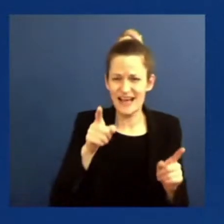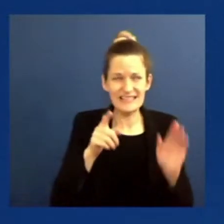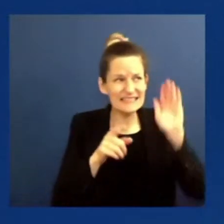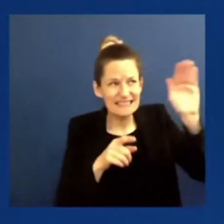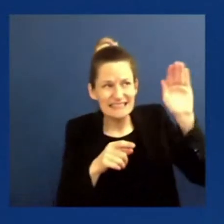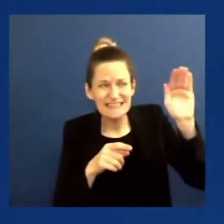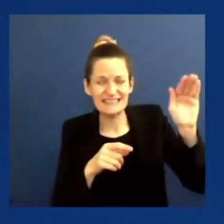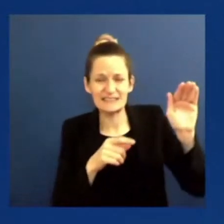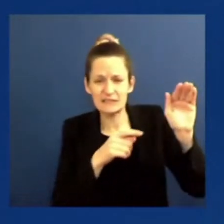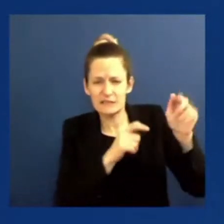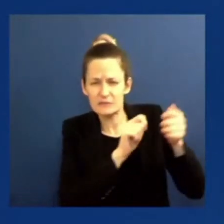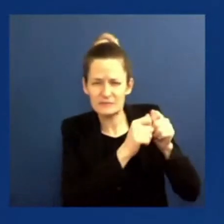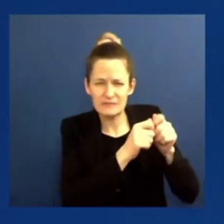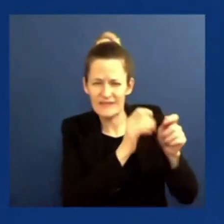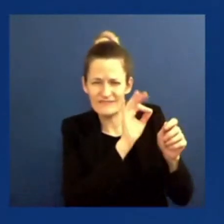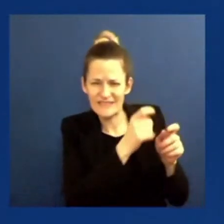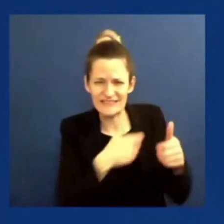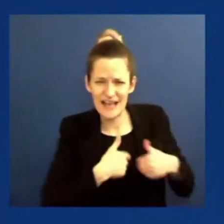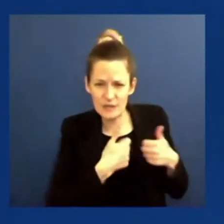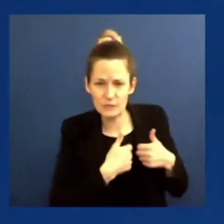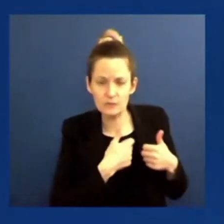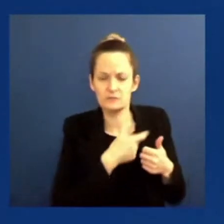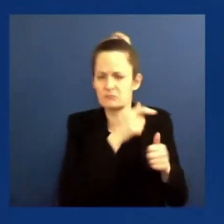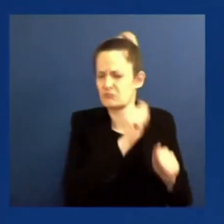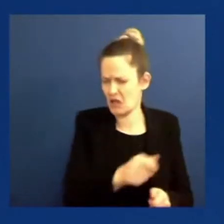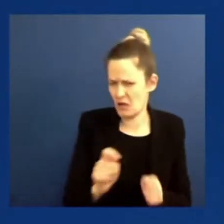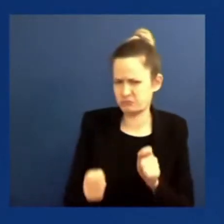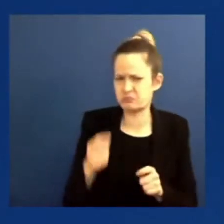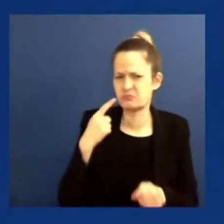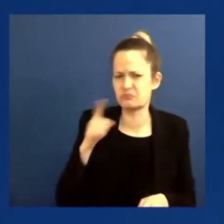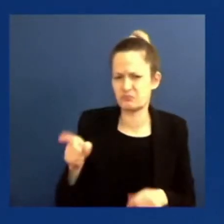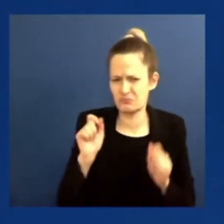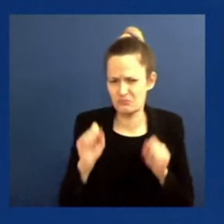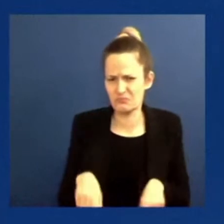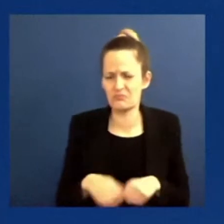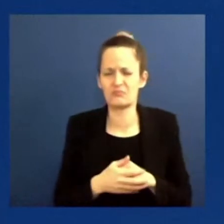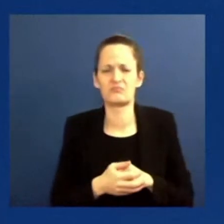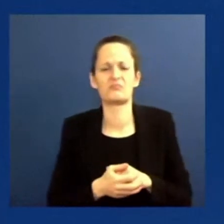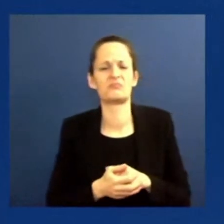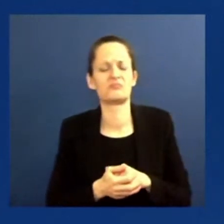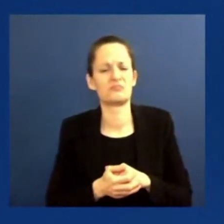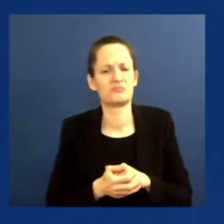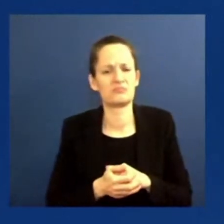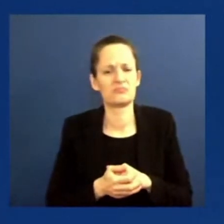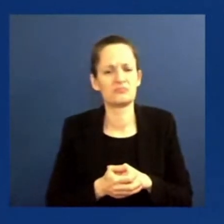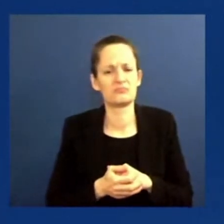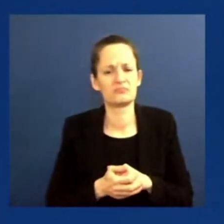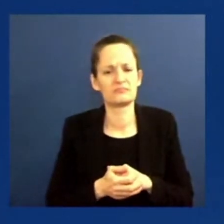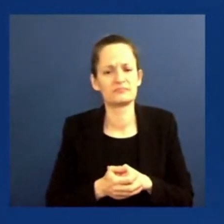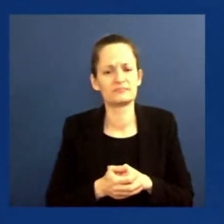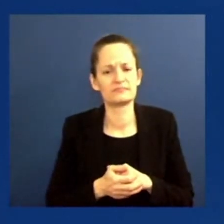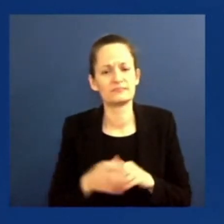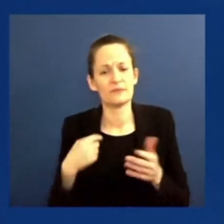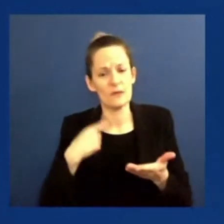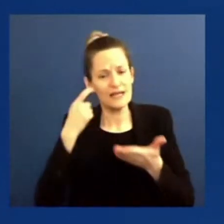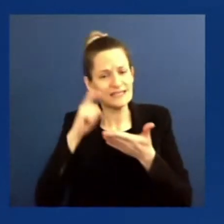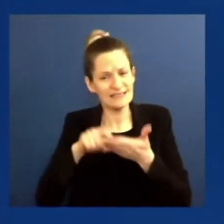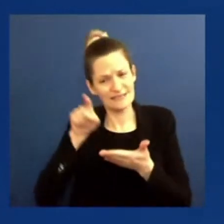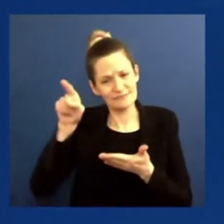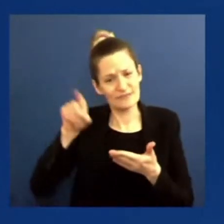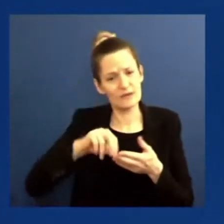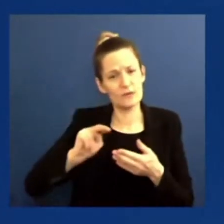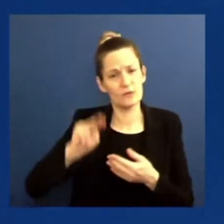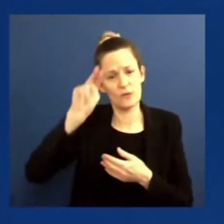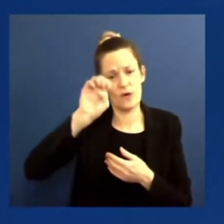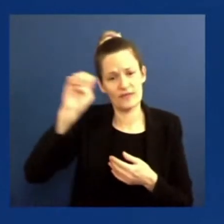are starting to see steep declines in areas that were first peaking. So areas of the Northeast, New York, Rhode Island, Connecticut are really starting